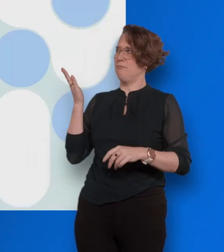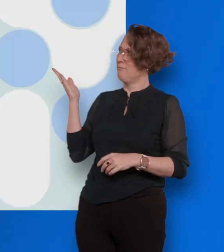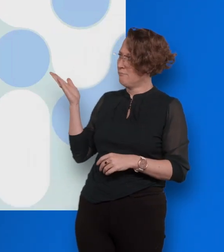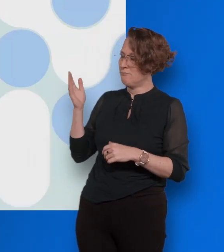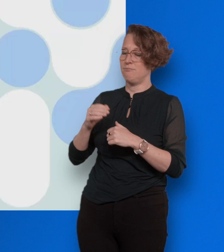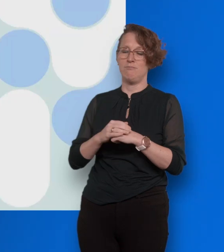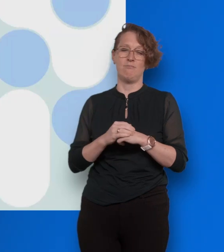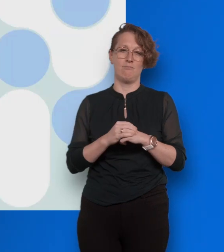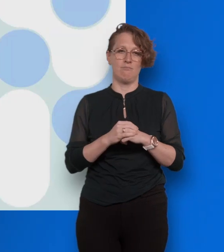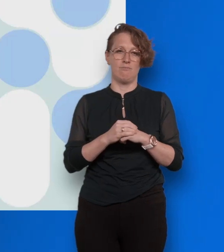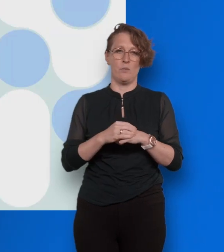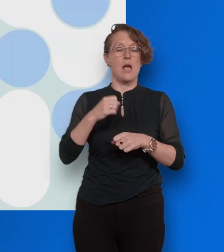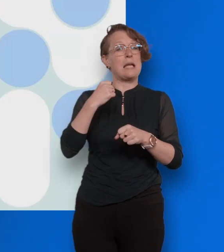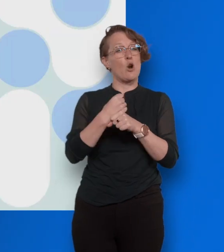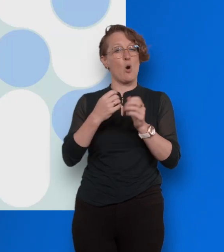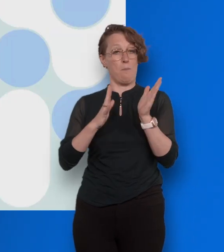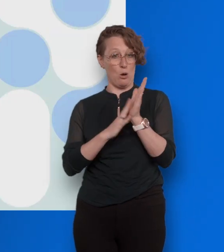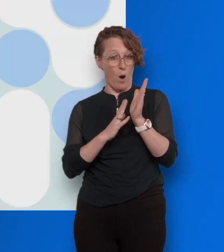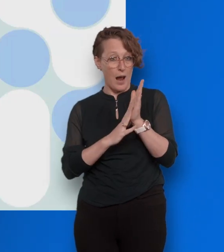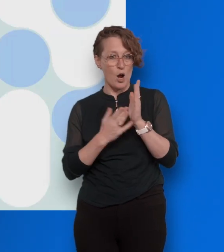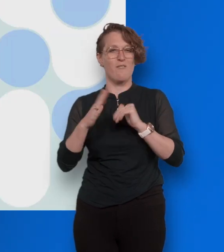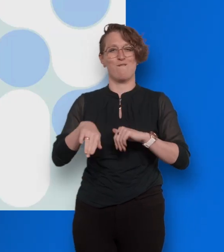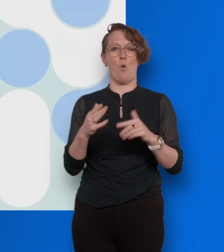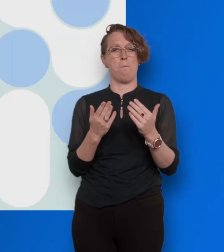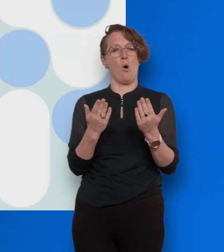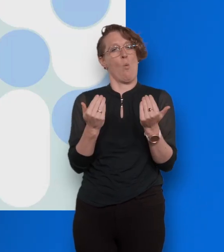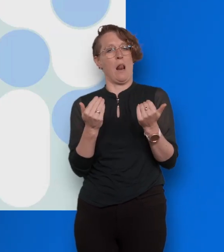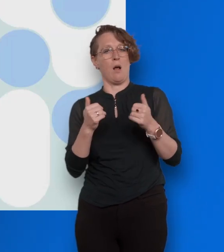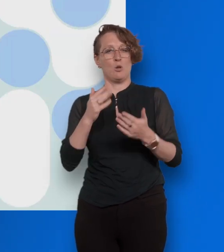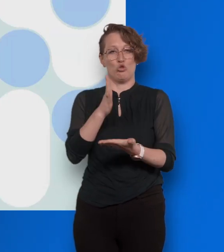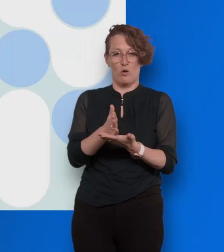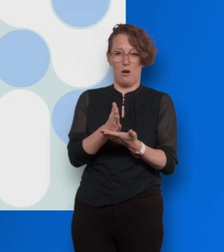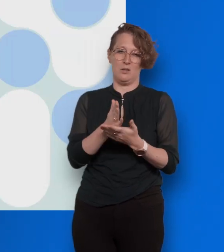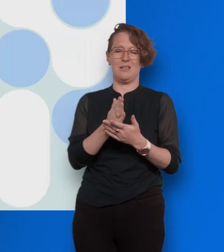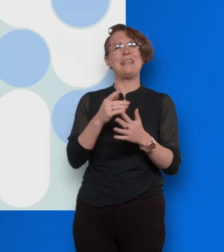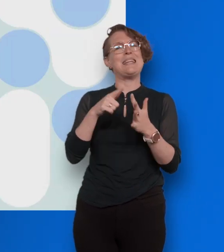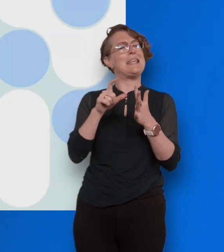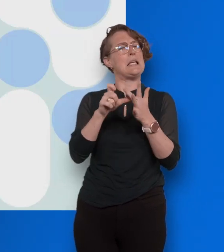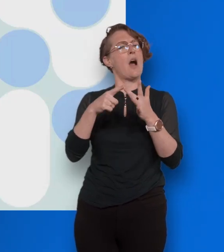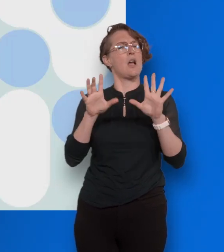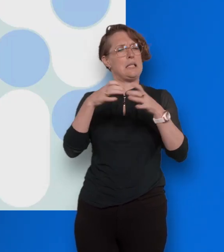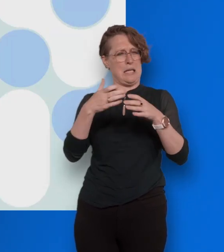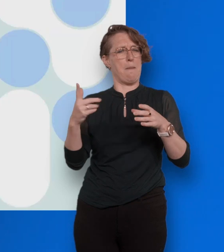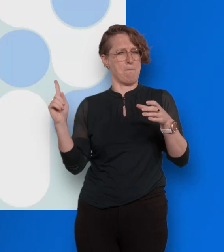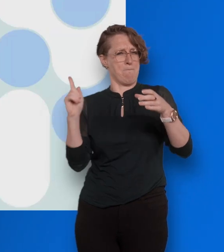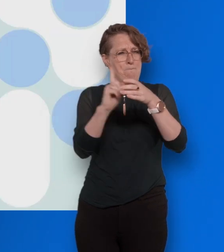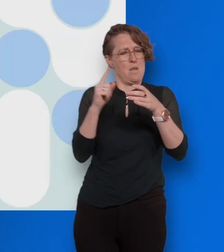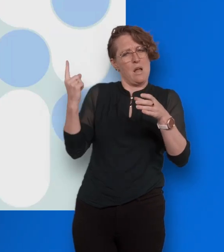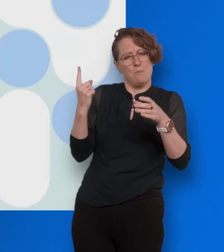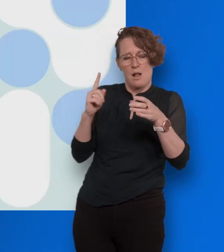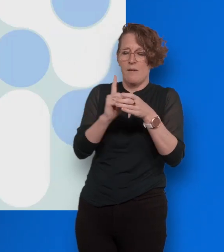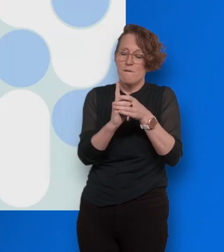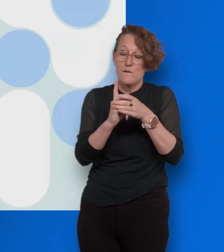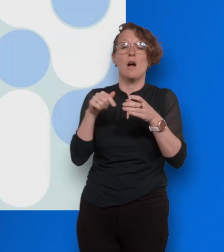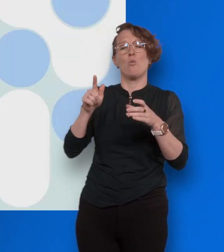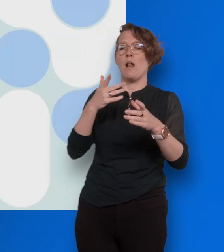with Gearoid Maguire from the Wellcome Trust. He's part of the EDI team there. And he'll talk a bit about a